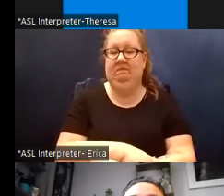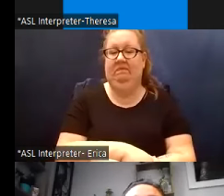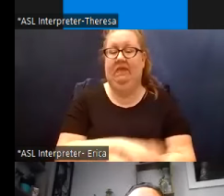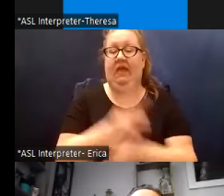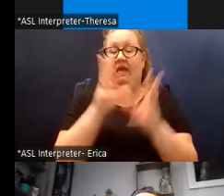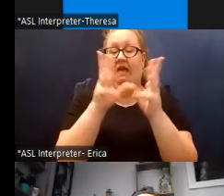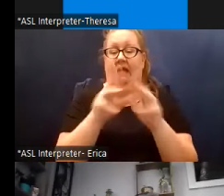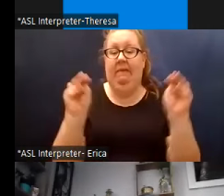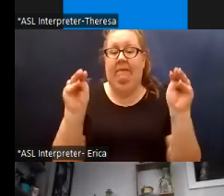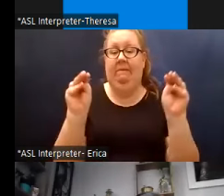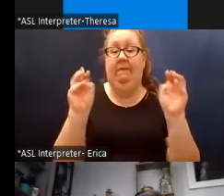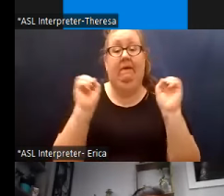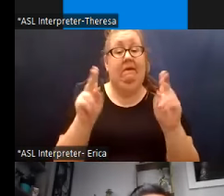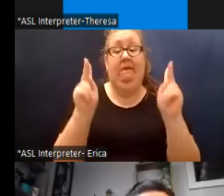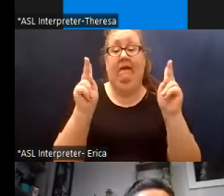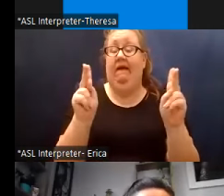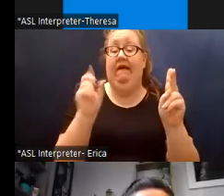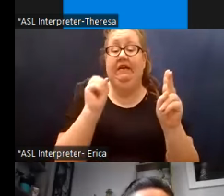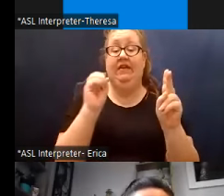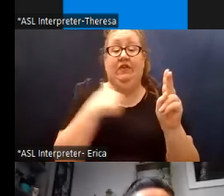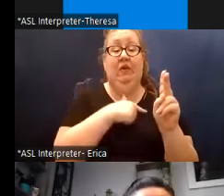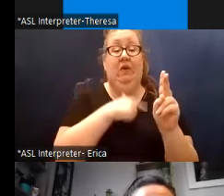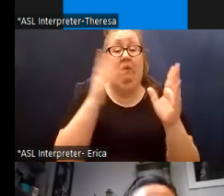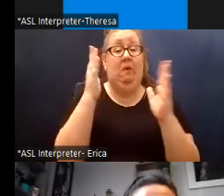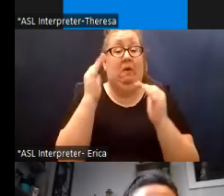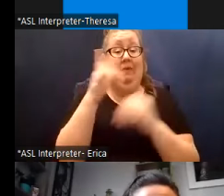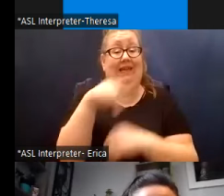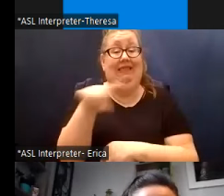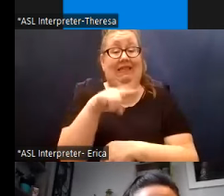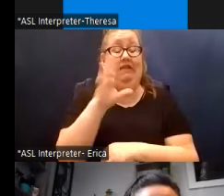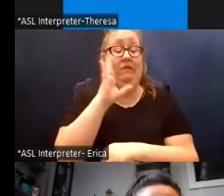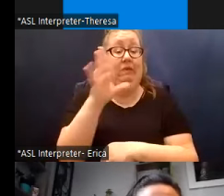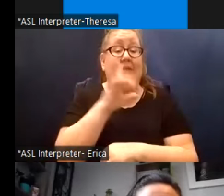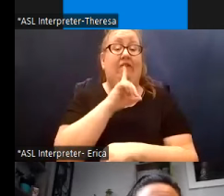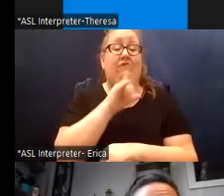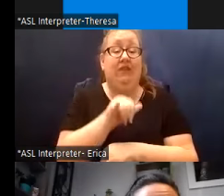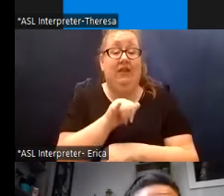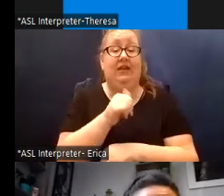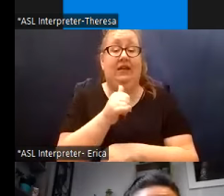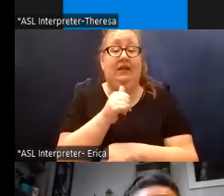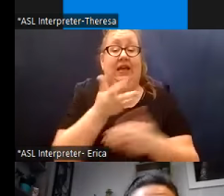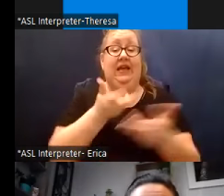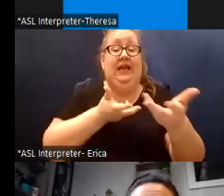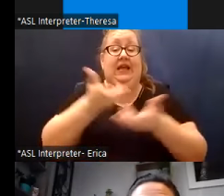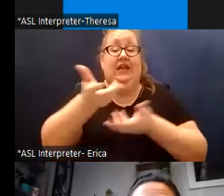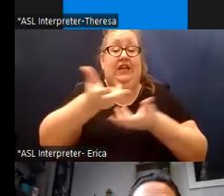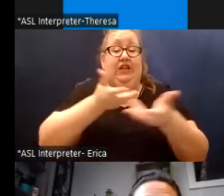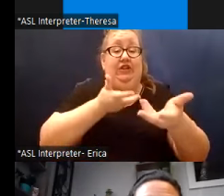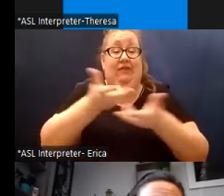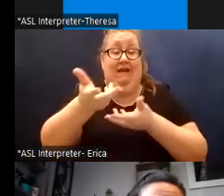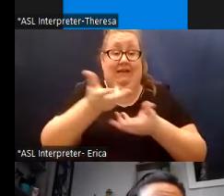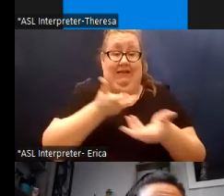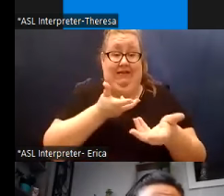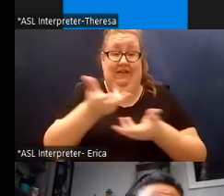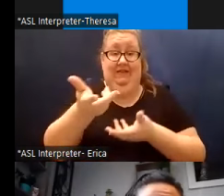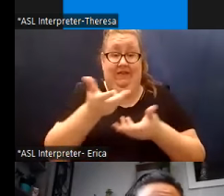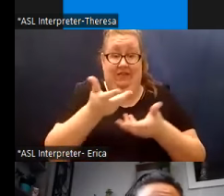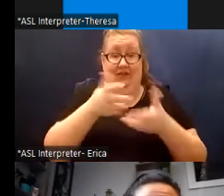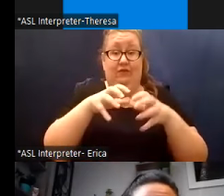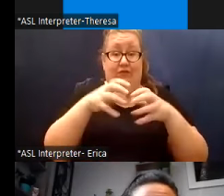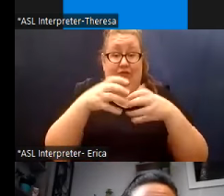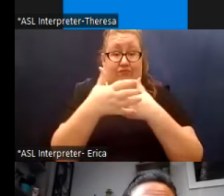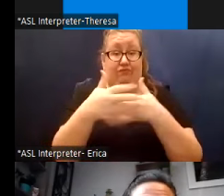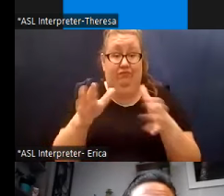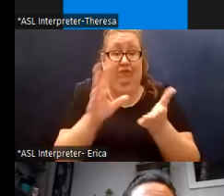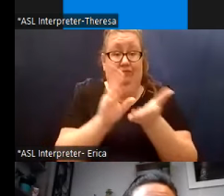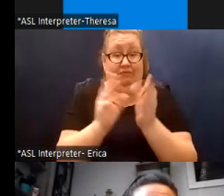Um, all right. And so we're hoping that this will be a really interactive breakout. So please feel free to pop